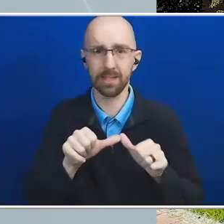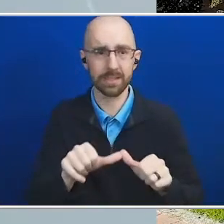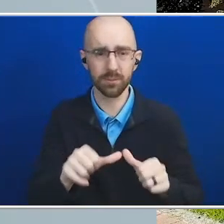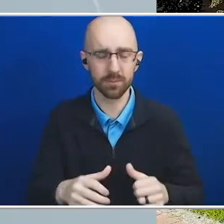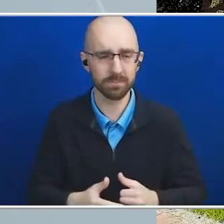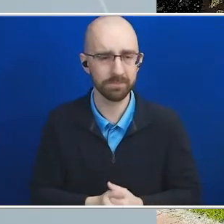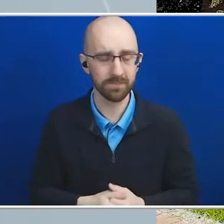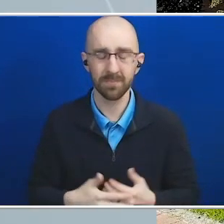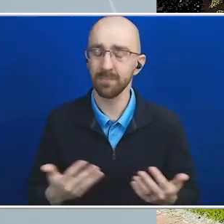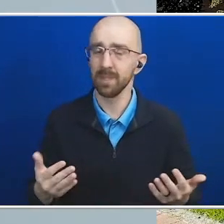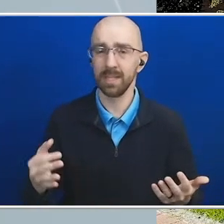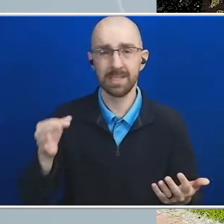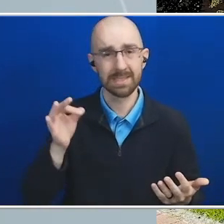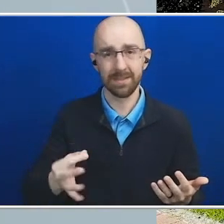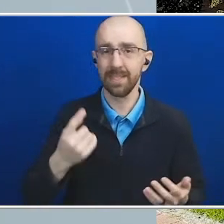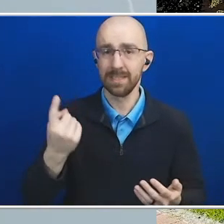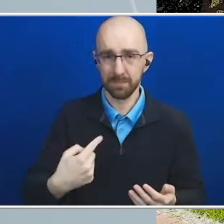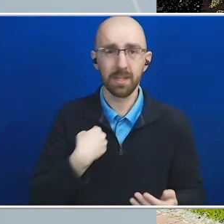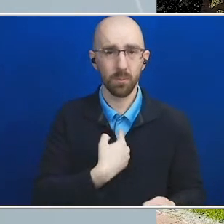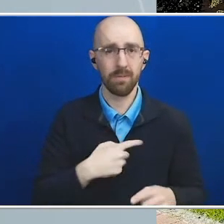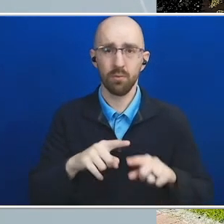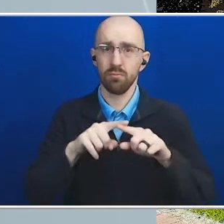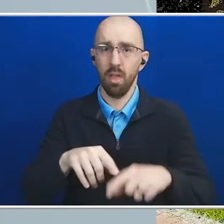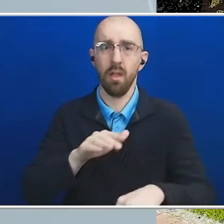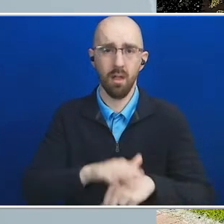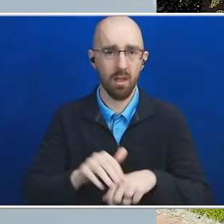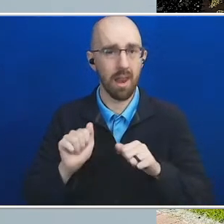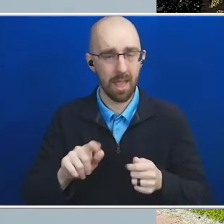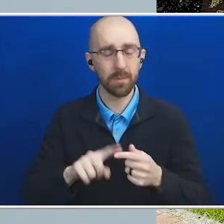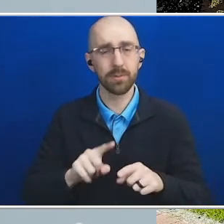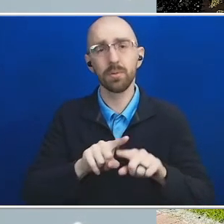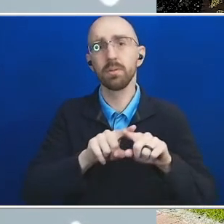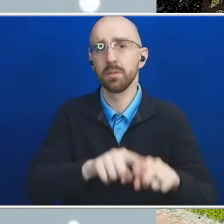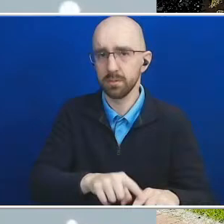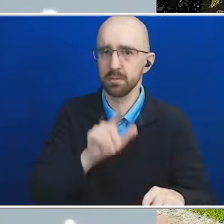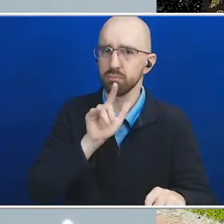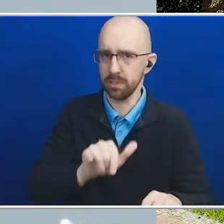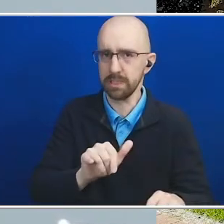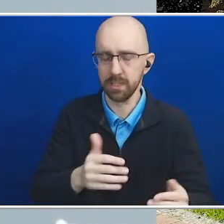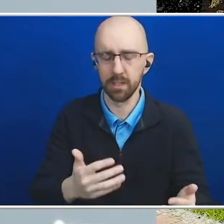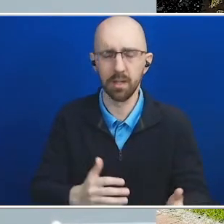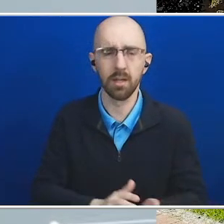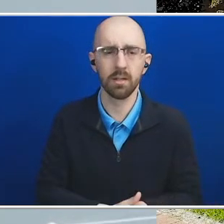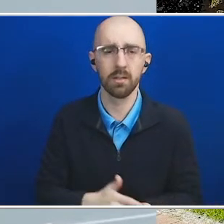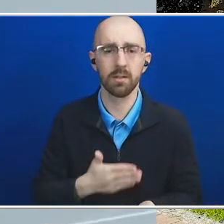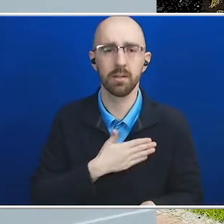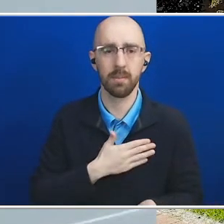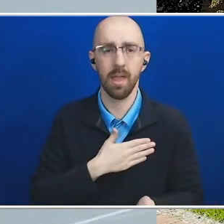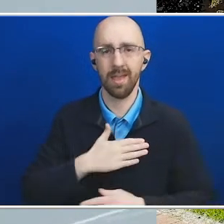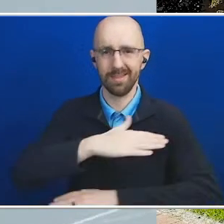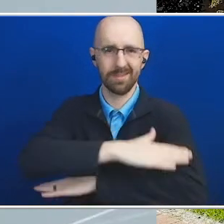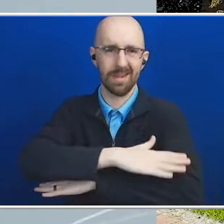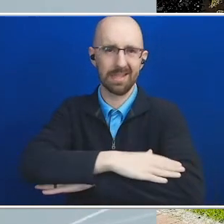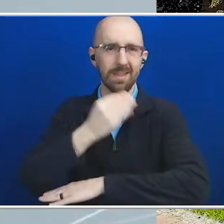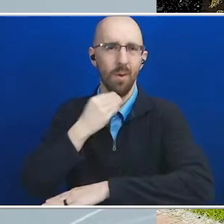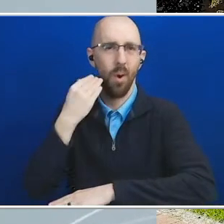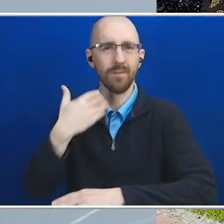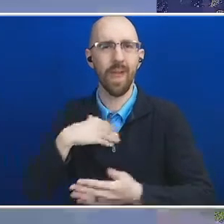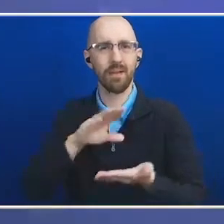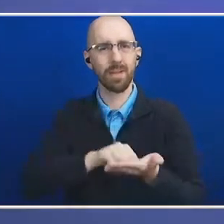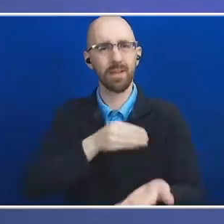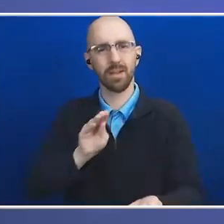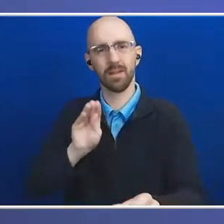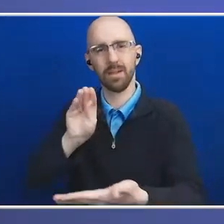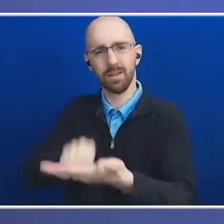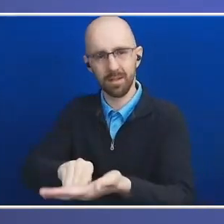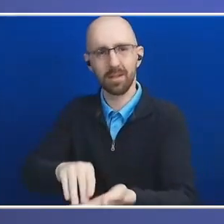been something that we've relied on, been able to lean on. On my desk at home, I have a sticky note from Hebrews 11:1 that